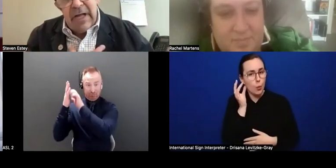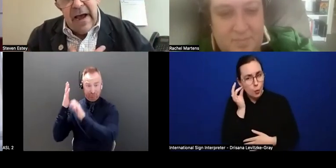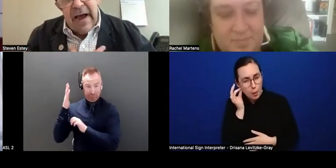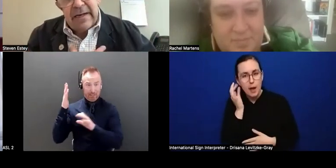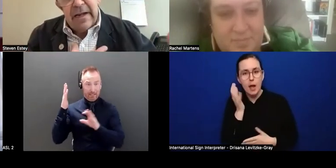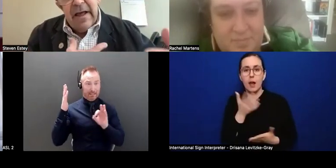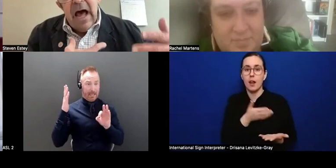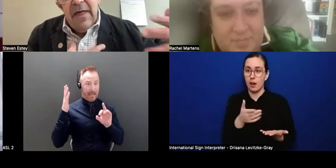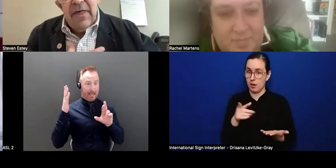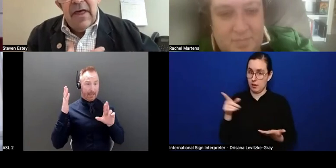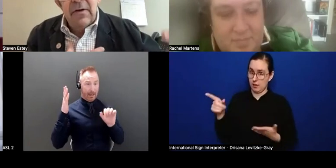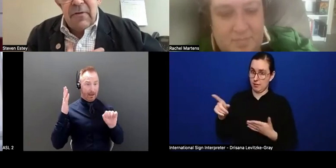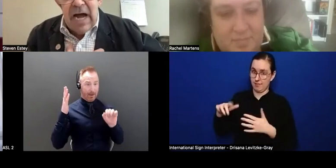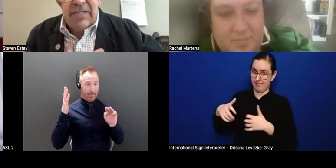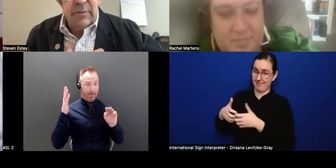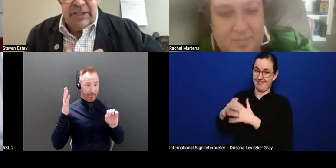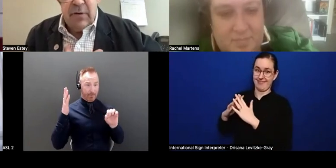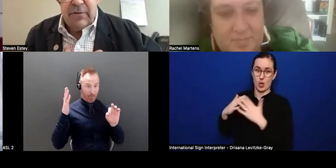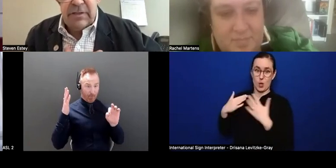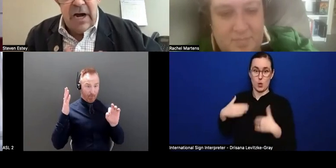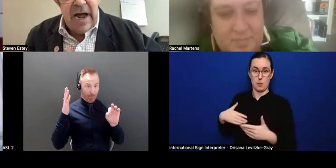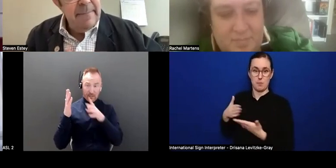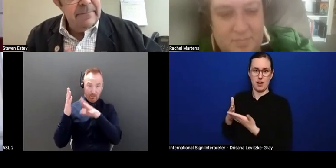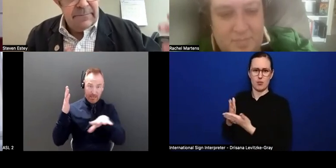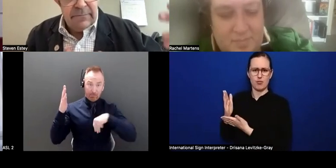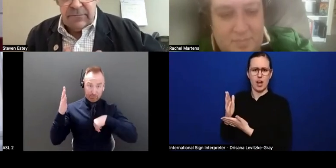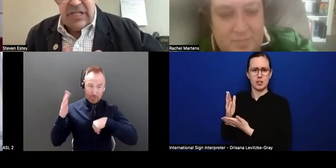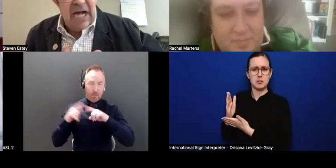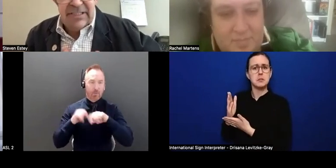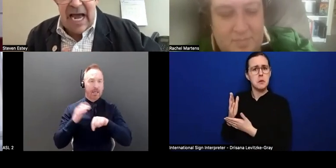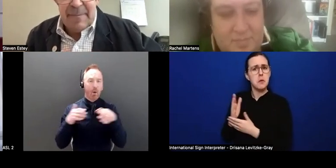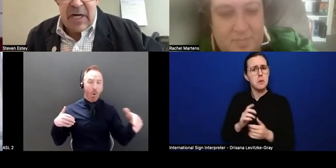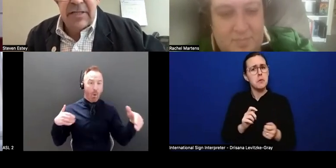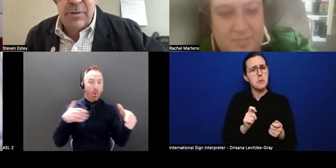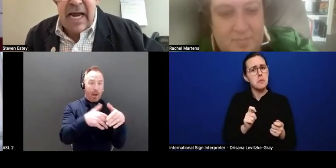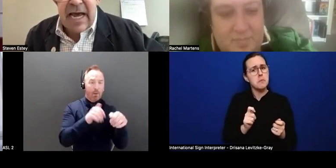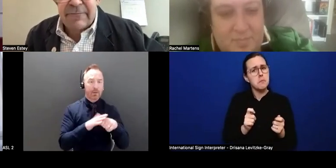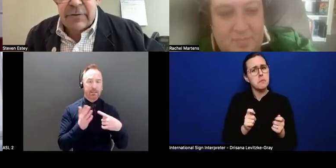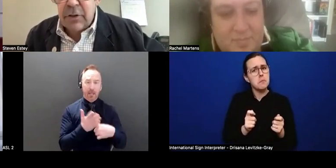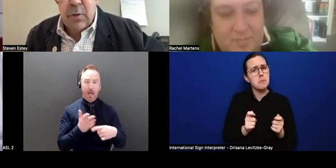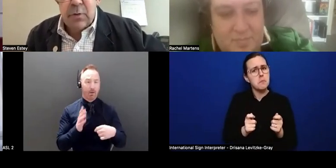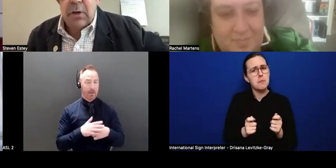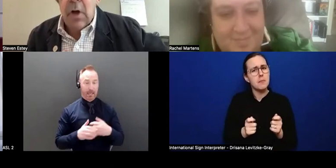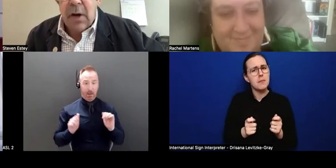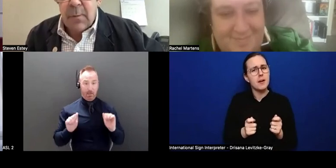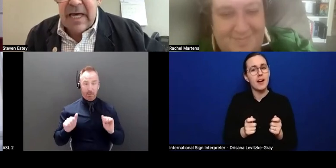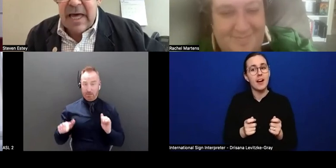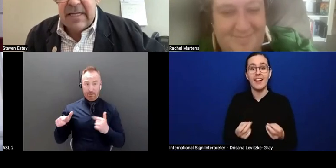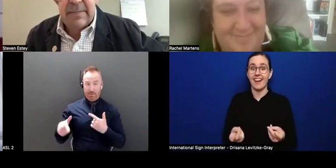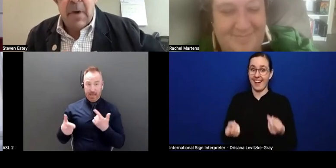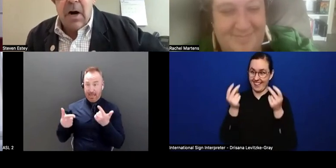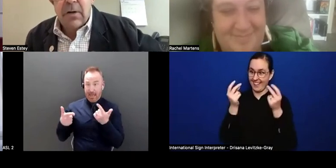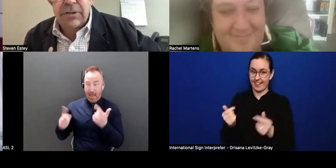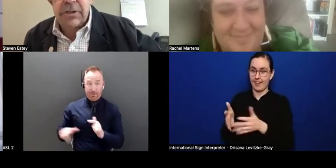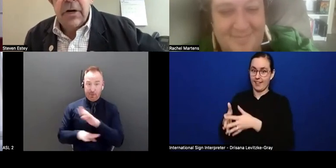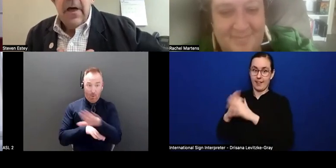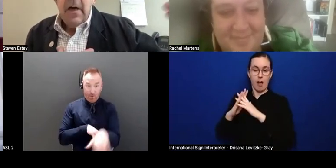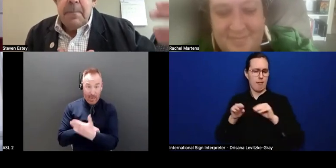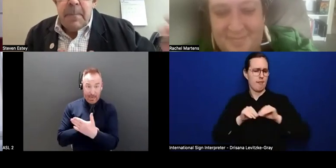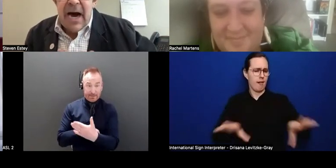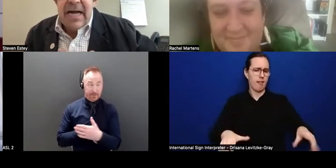about that, I think gradually over time, it doesn't happen on a Tuesday afternoon or a long weekend in